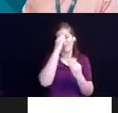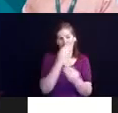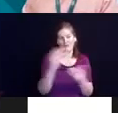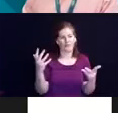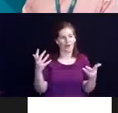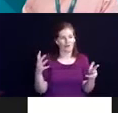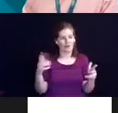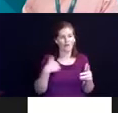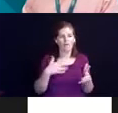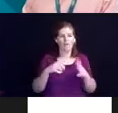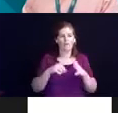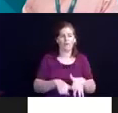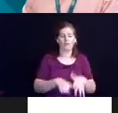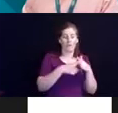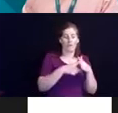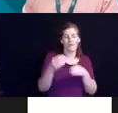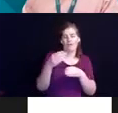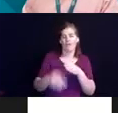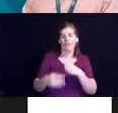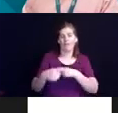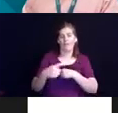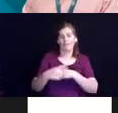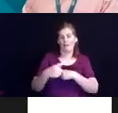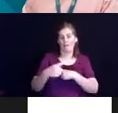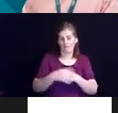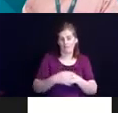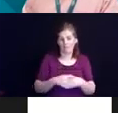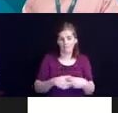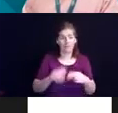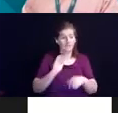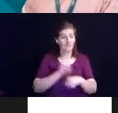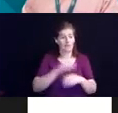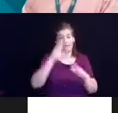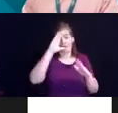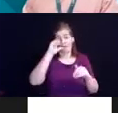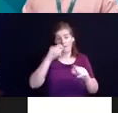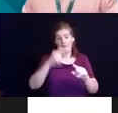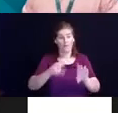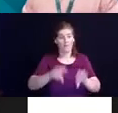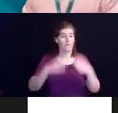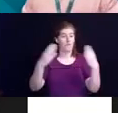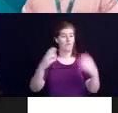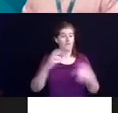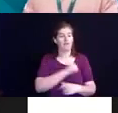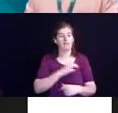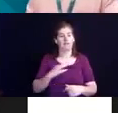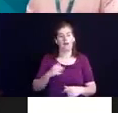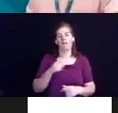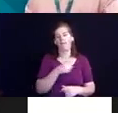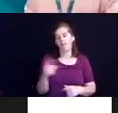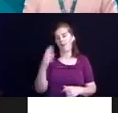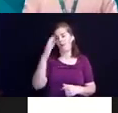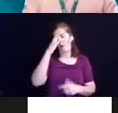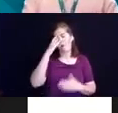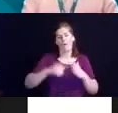we want to start and end on time. We want to set expectations from the beginning so that staff are aware what's expected of them